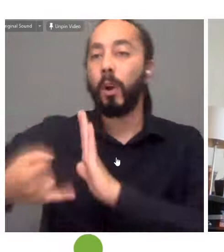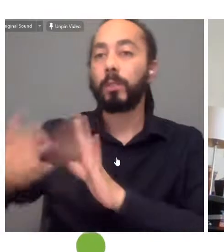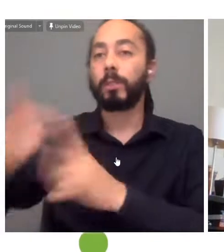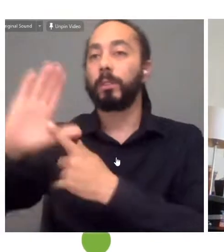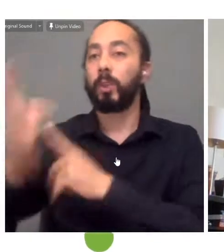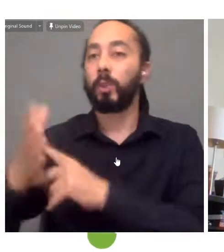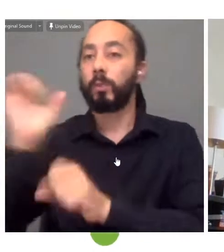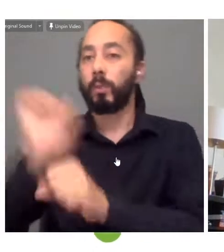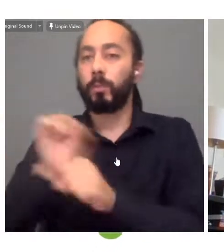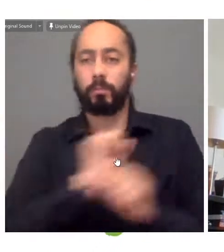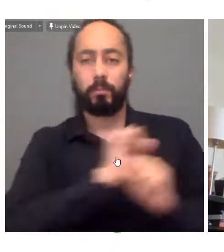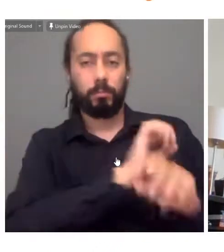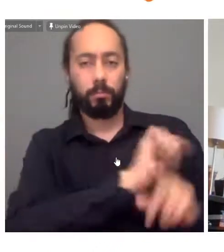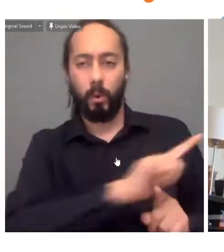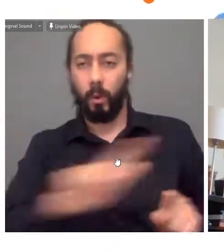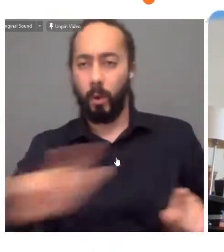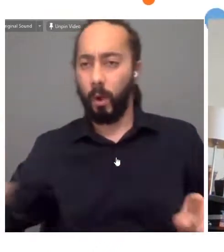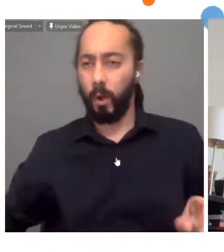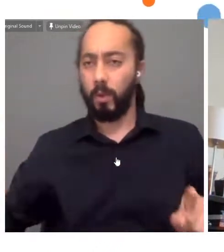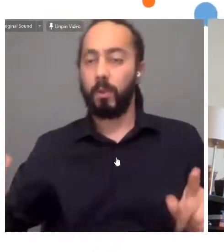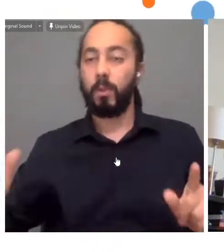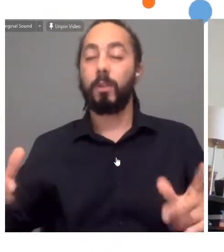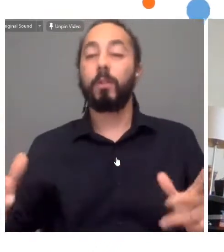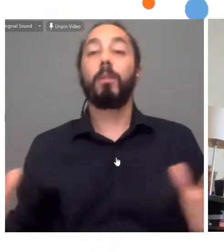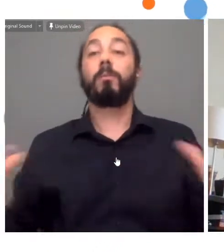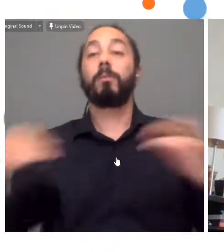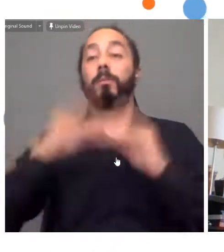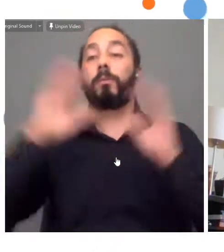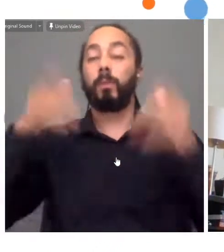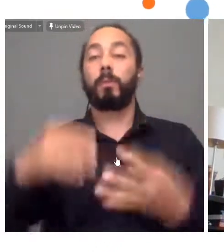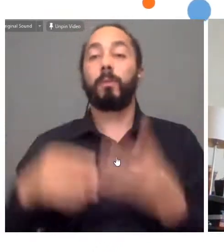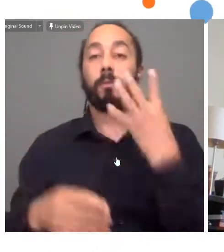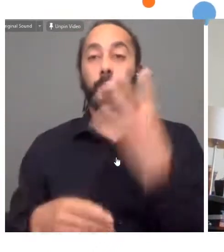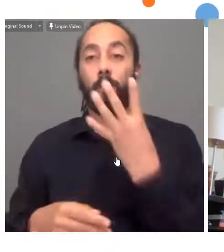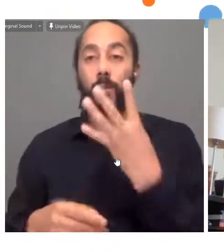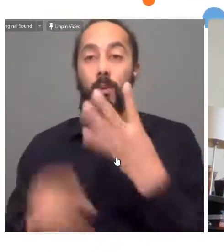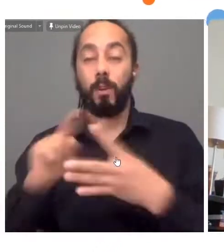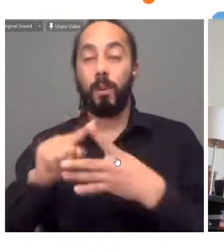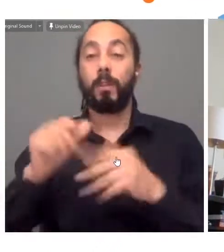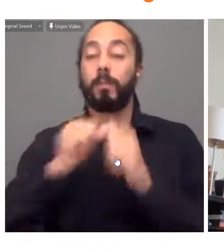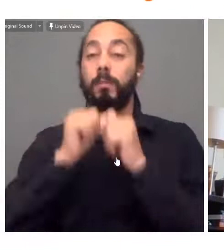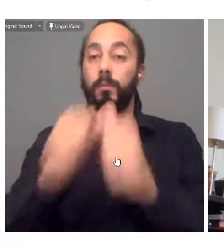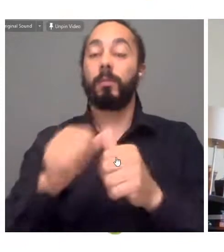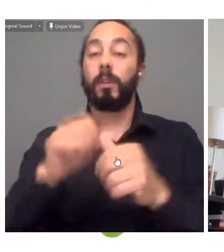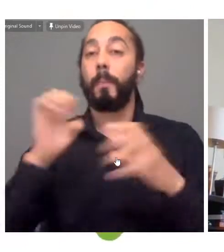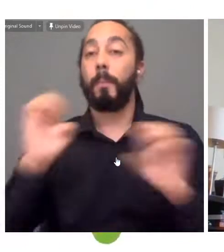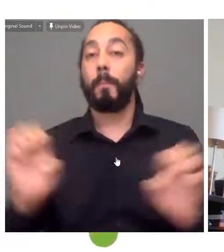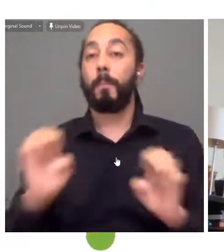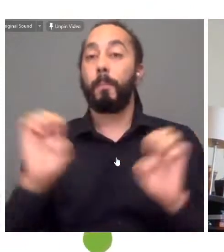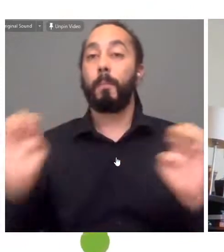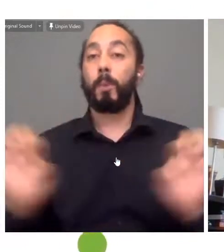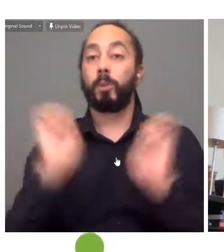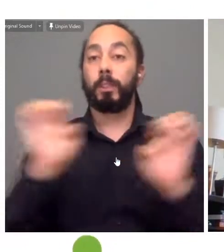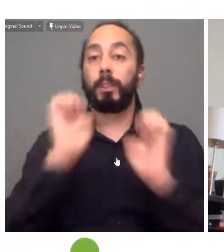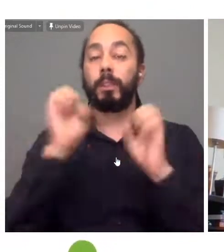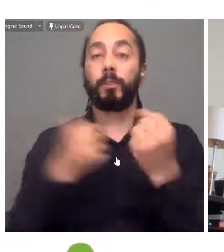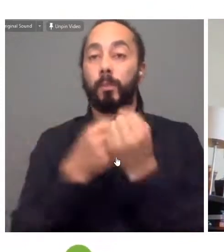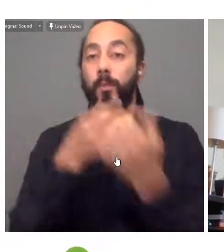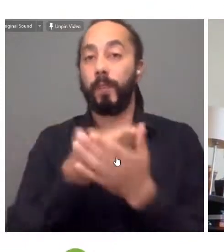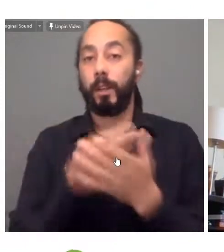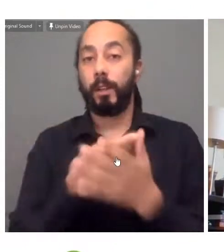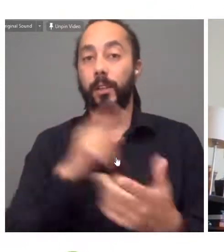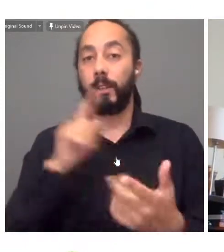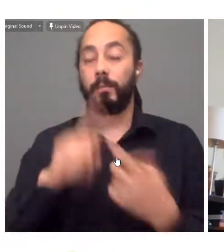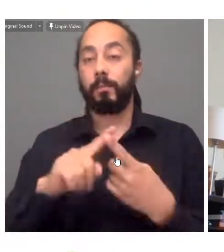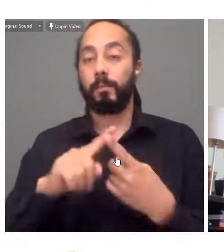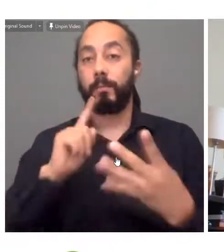revolve around four main areas: continuing emergency support funding, support for operational recovery, ideas to reach